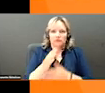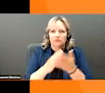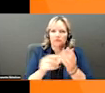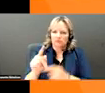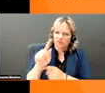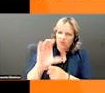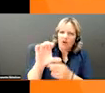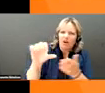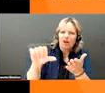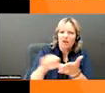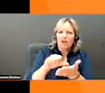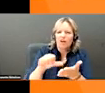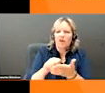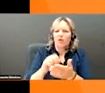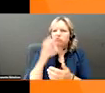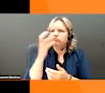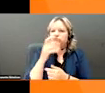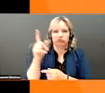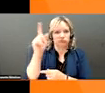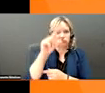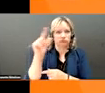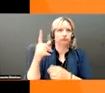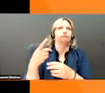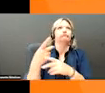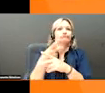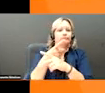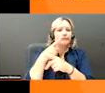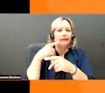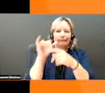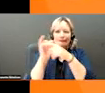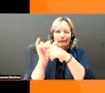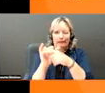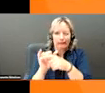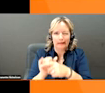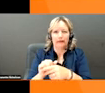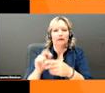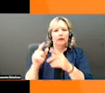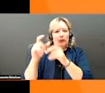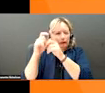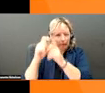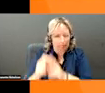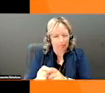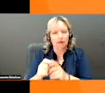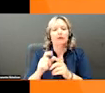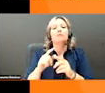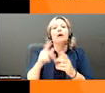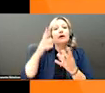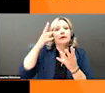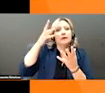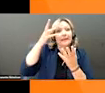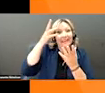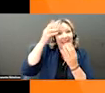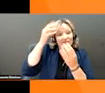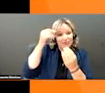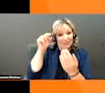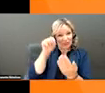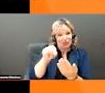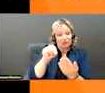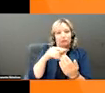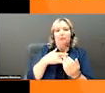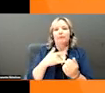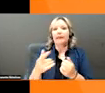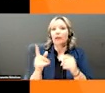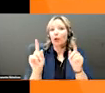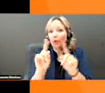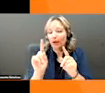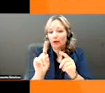the government. There's a lot of jargon, but typically the information that you need to know is on the first page, which